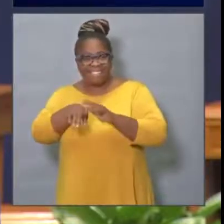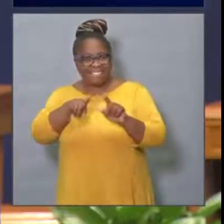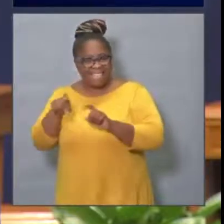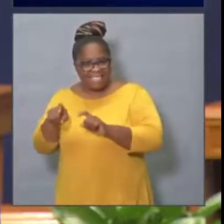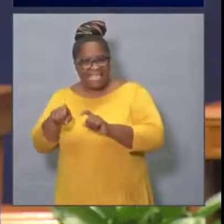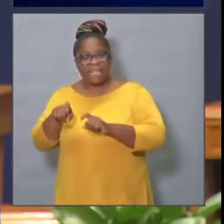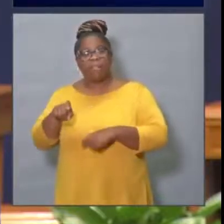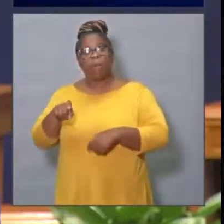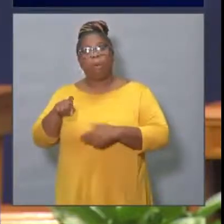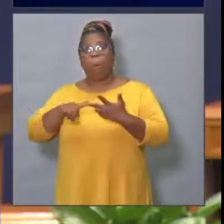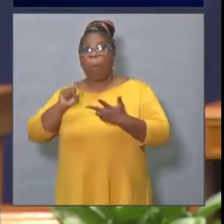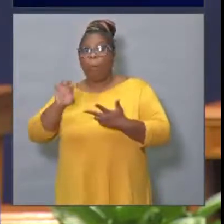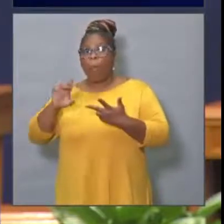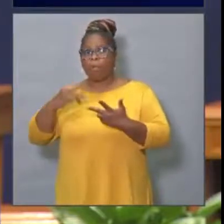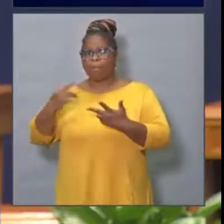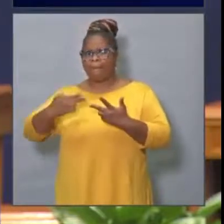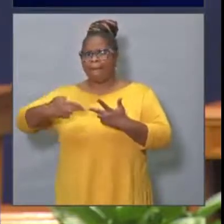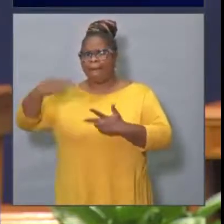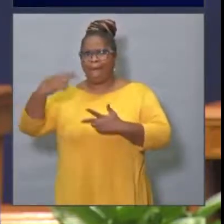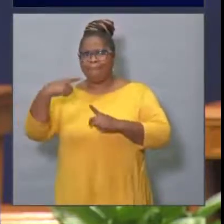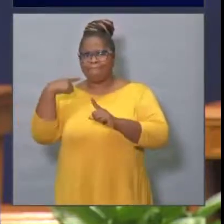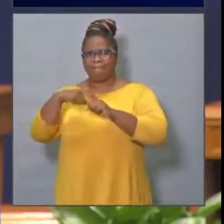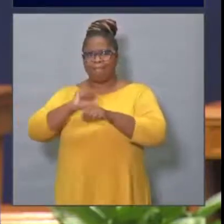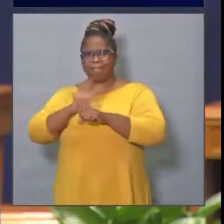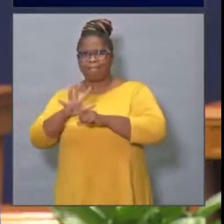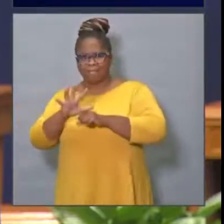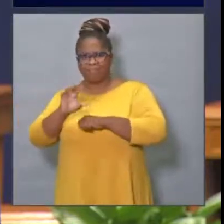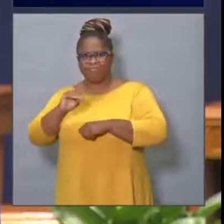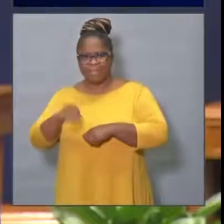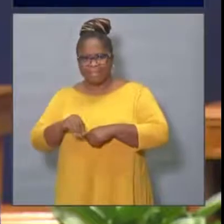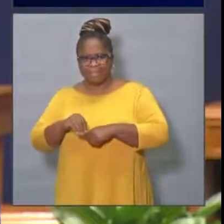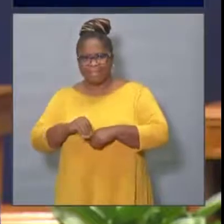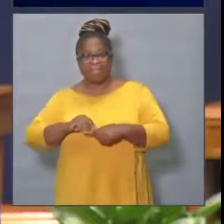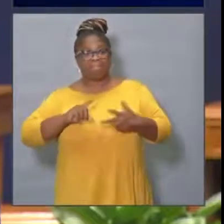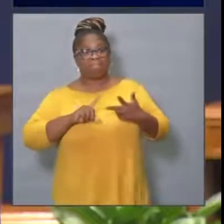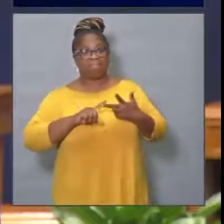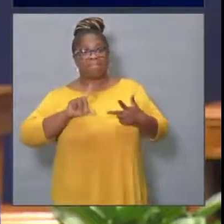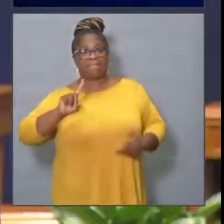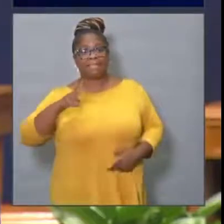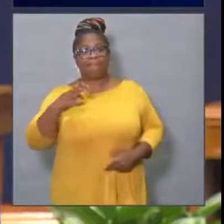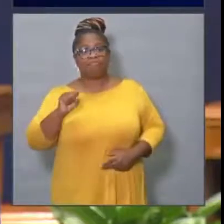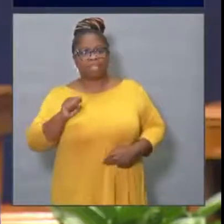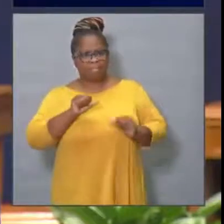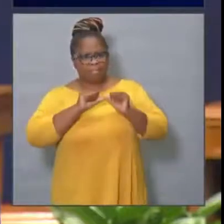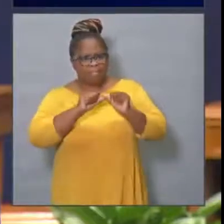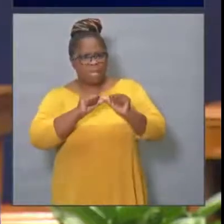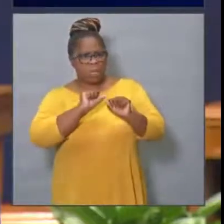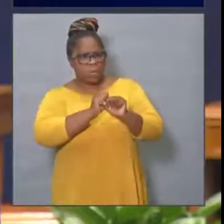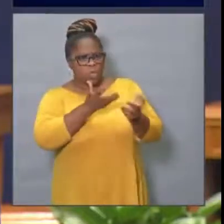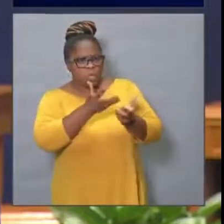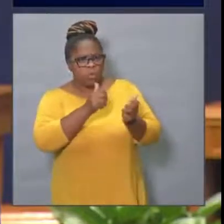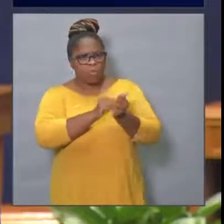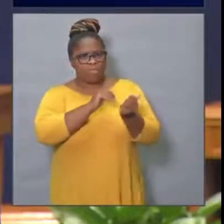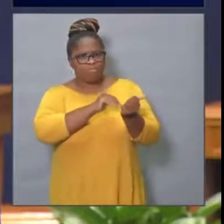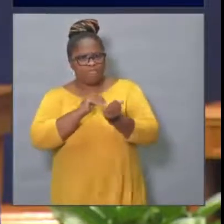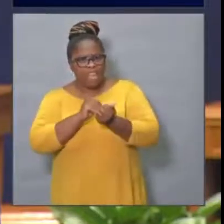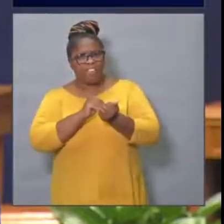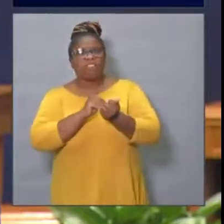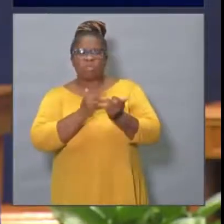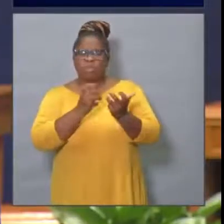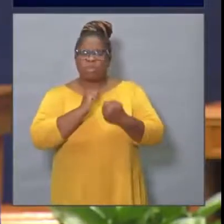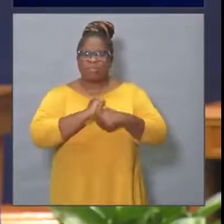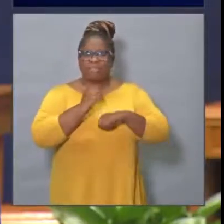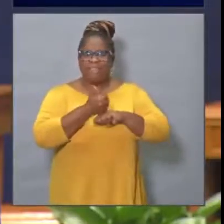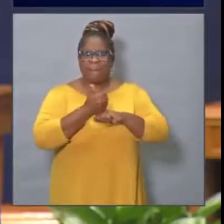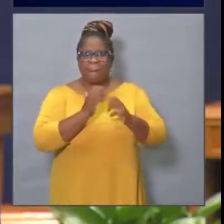test positivity rates. And third, DHS continues to work with providers to be able to establish new testing access